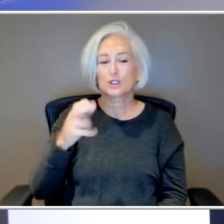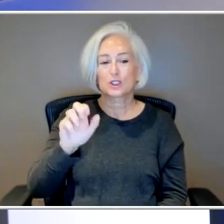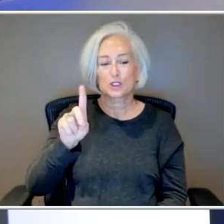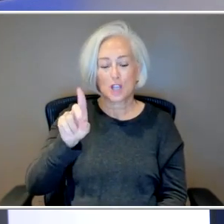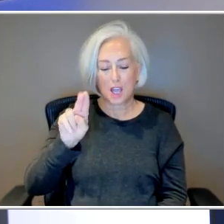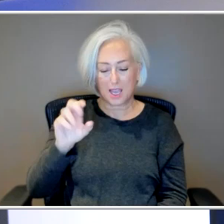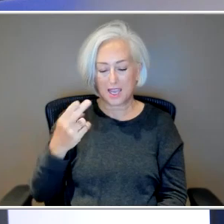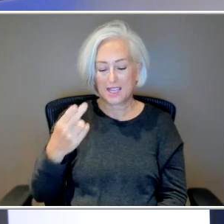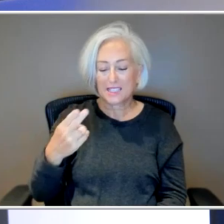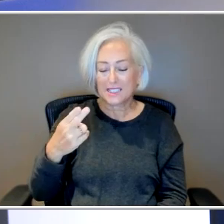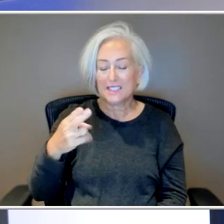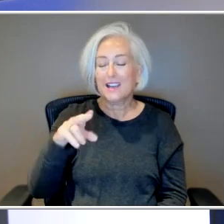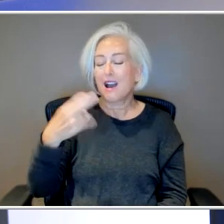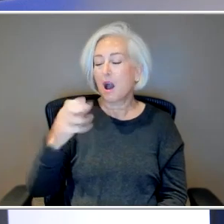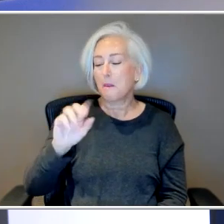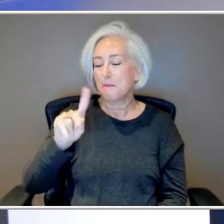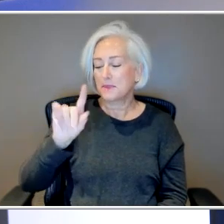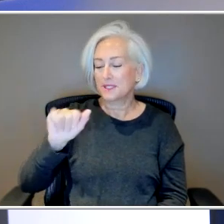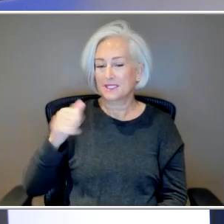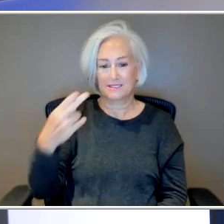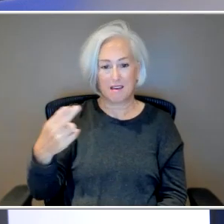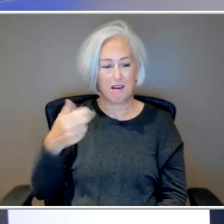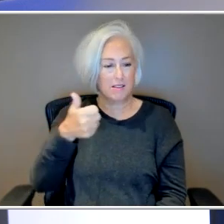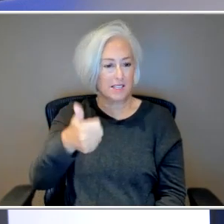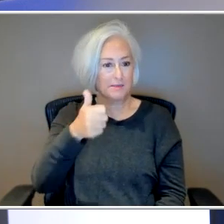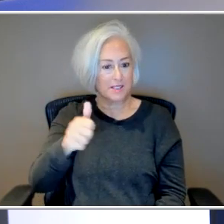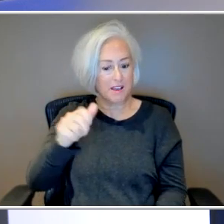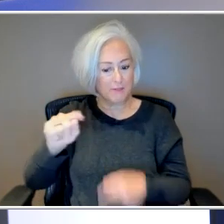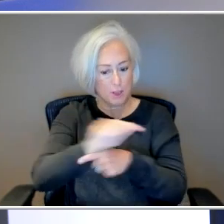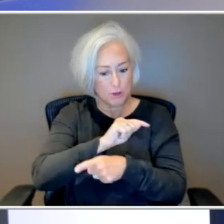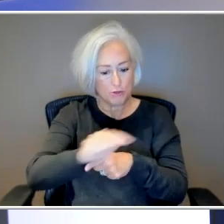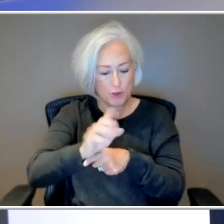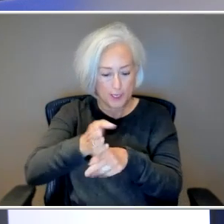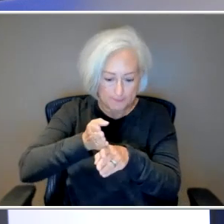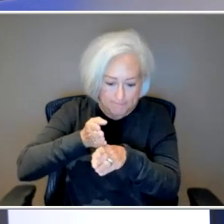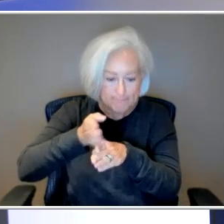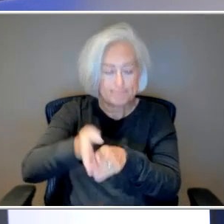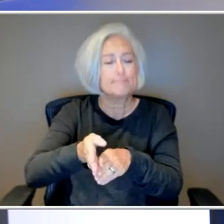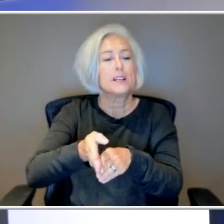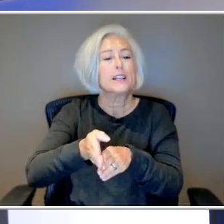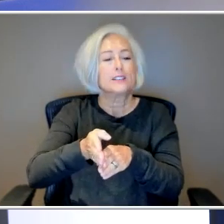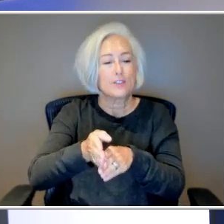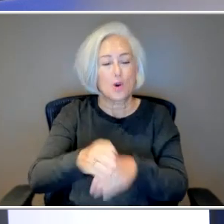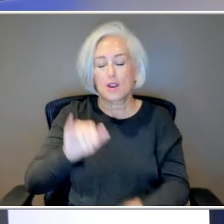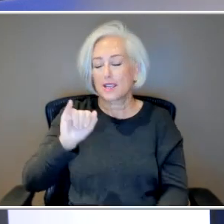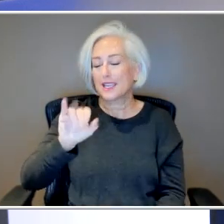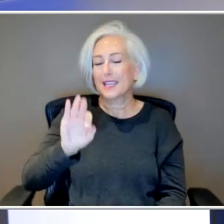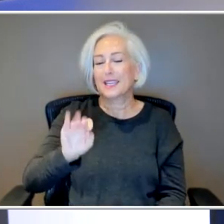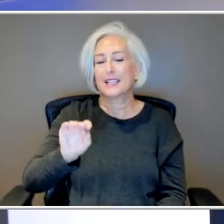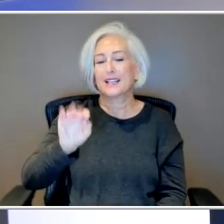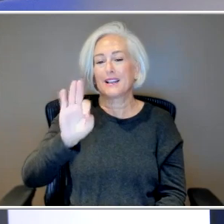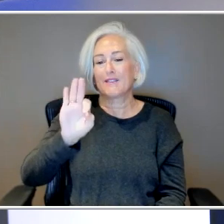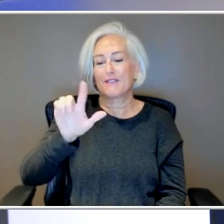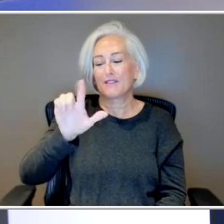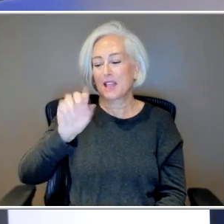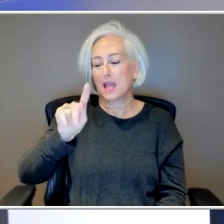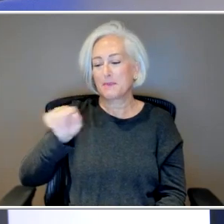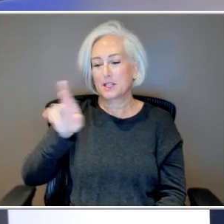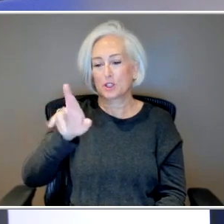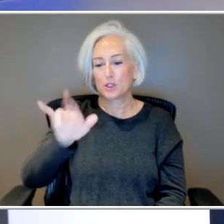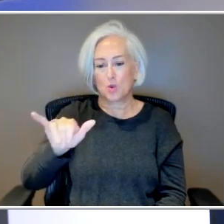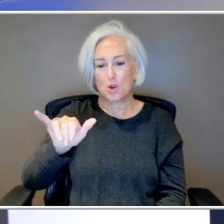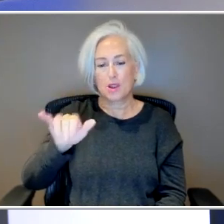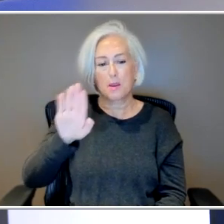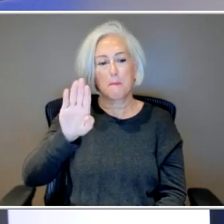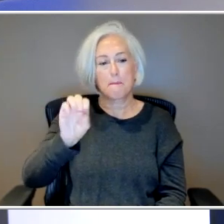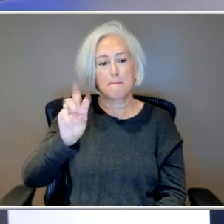extra training, making him a specialist in inflammatory bowel disease, which includes UC. Good morning to you. Good morning. What's